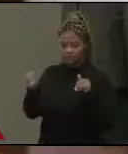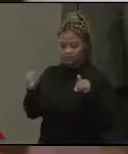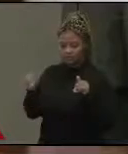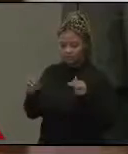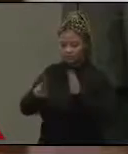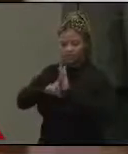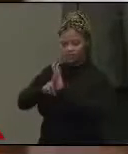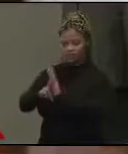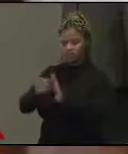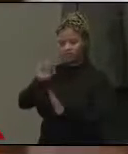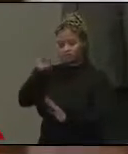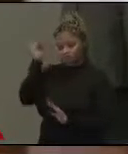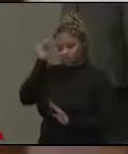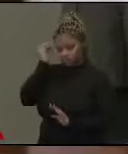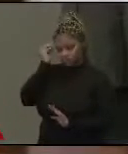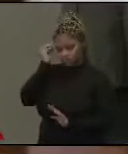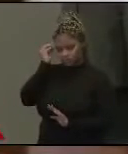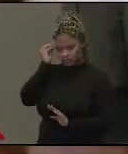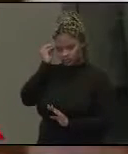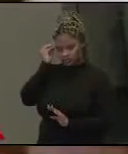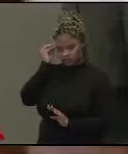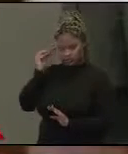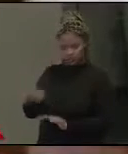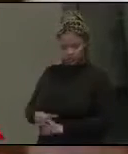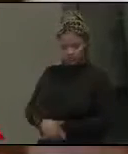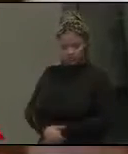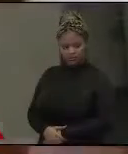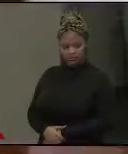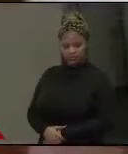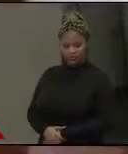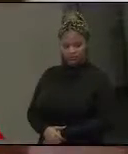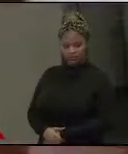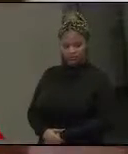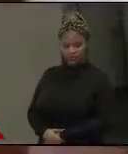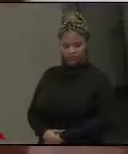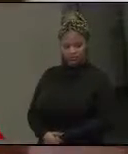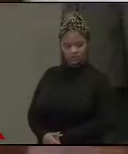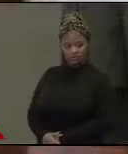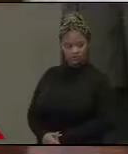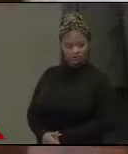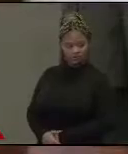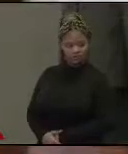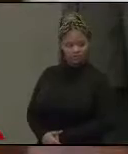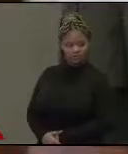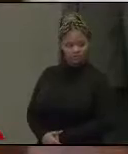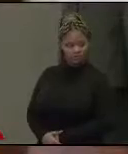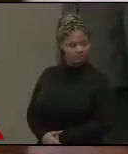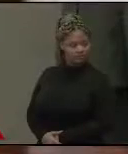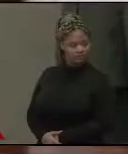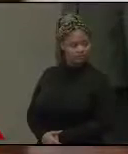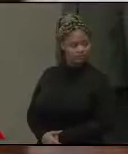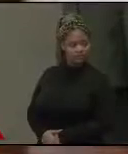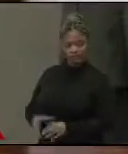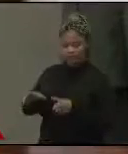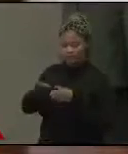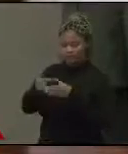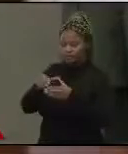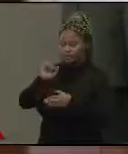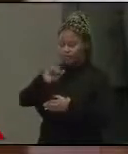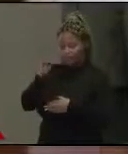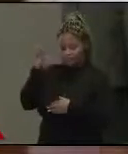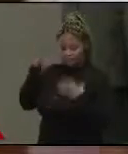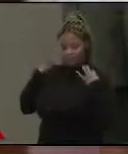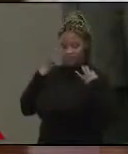committee, MMC or mayoral committee, committee mayor, or the ministers